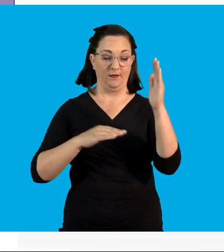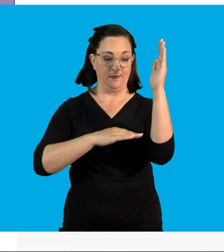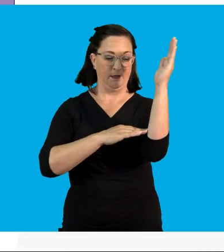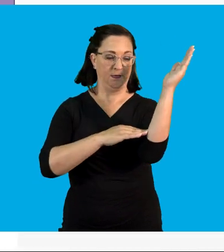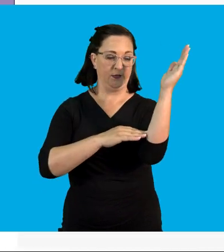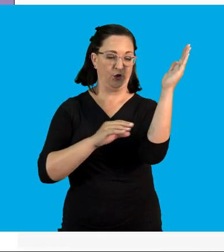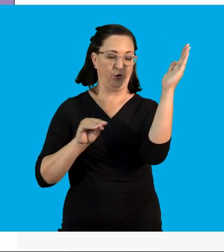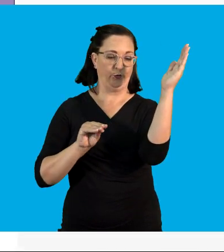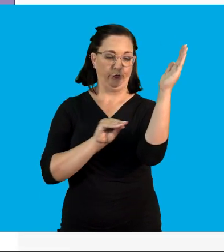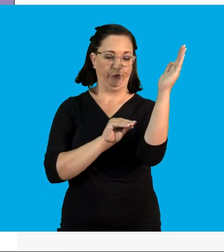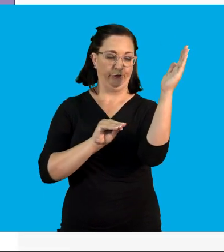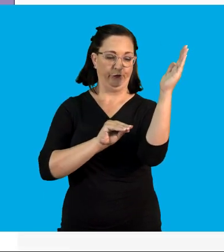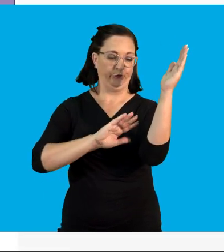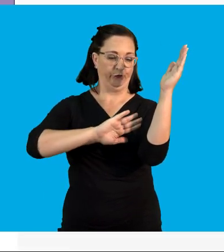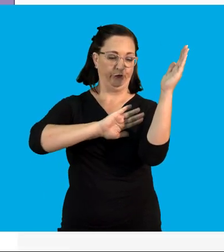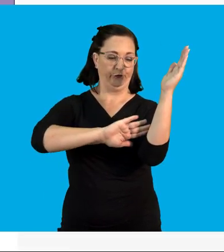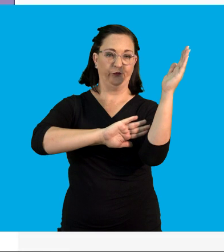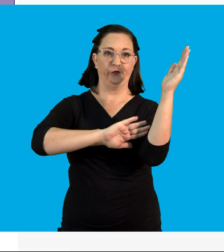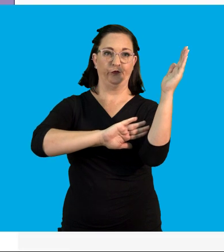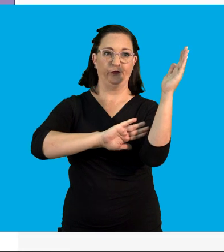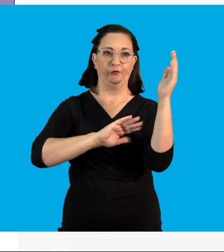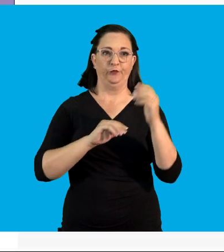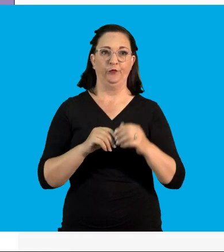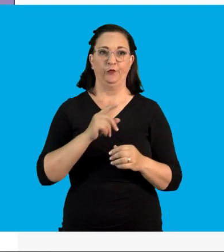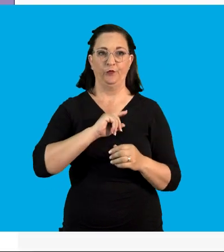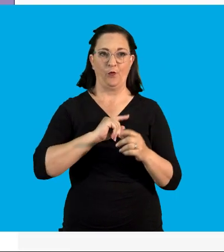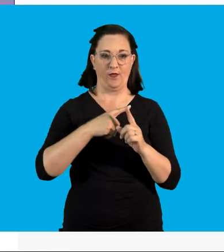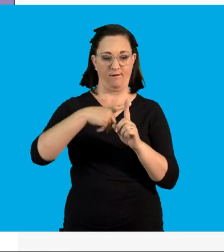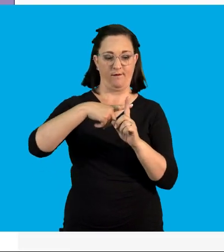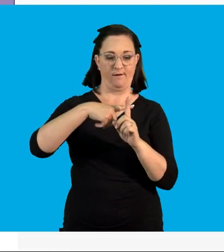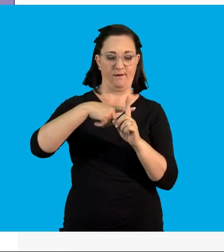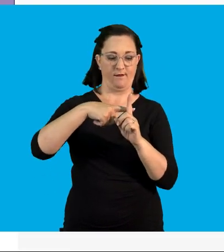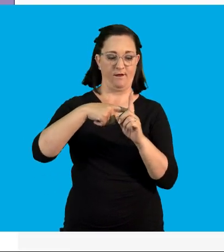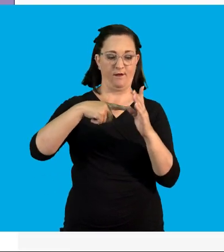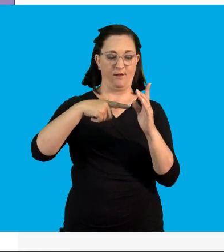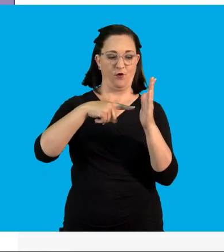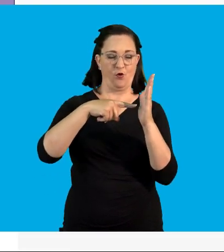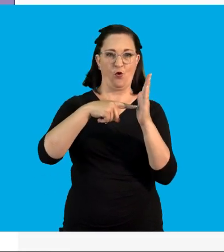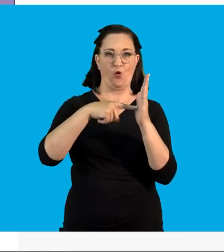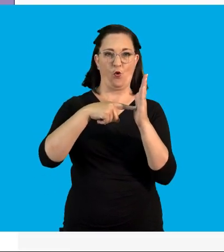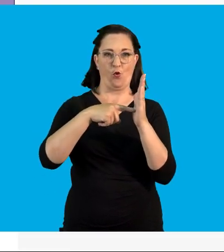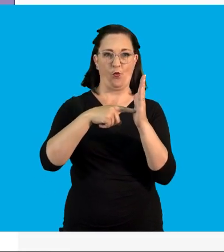We're moving the protractor to the vertex of the two.